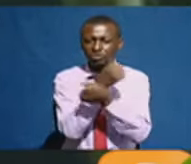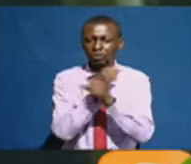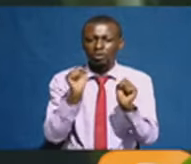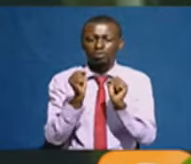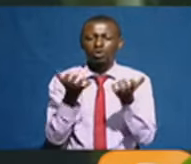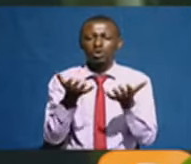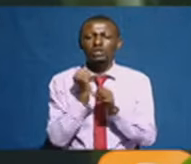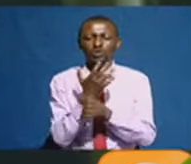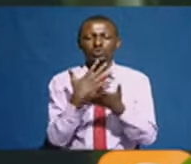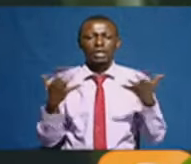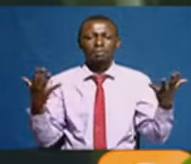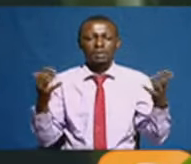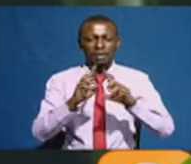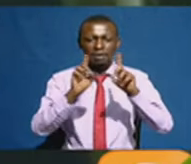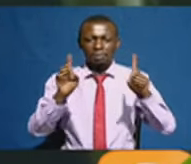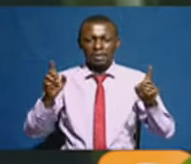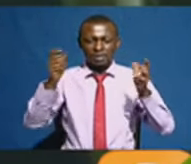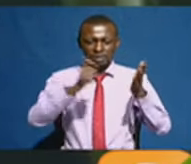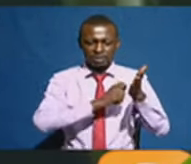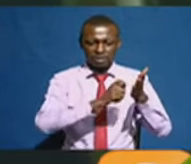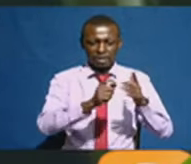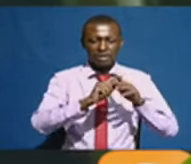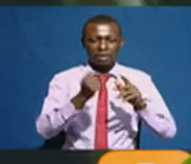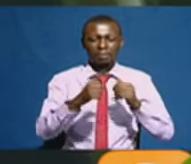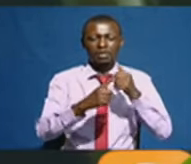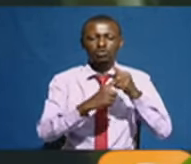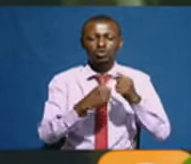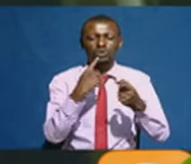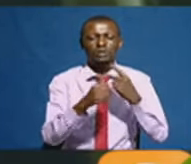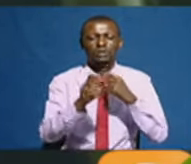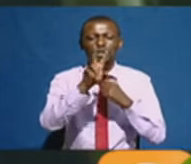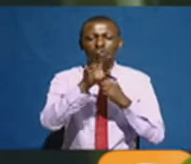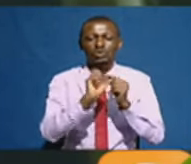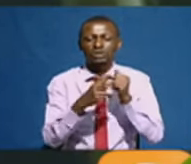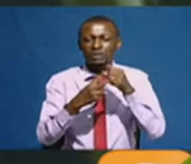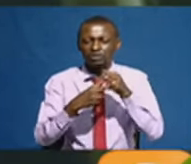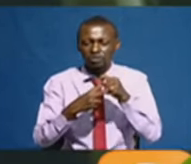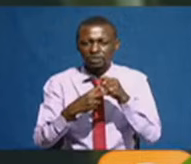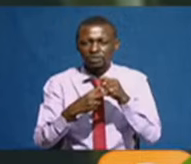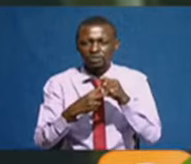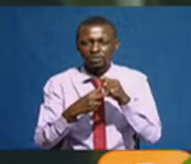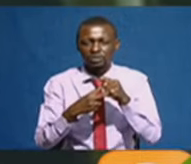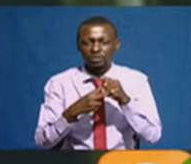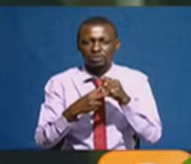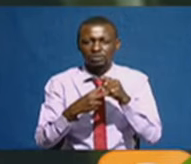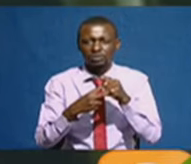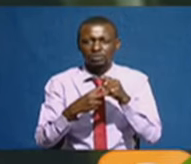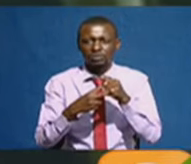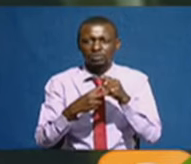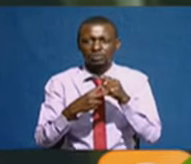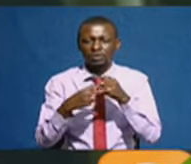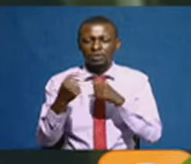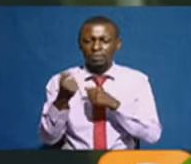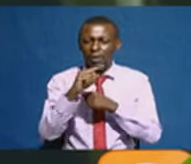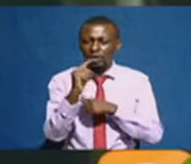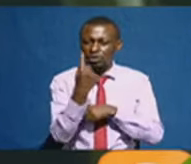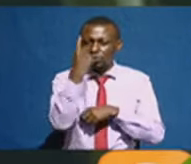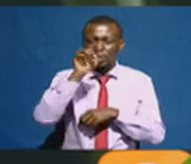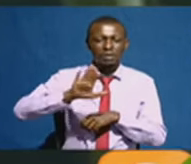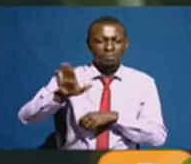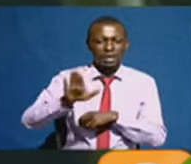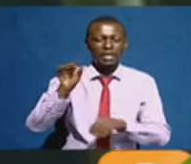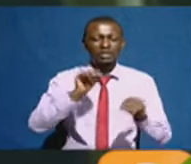done. But then again, the signing was 30th of June, 2017. Mm-hmm. It was just over 1 month to the election.